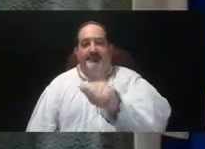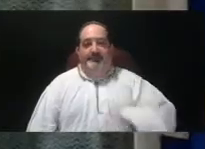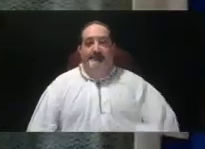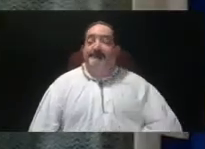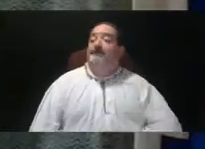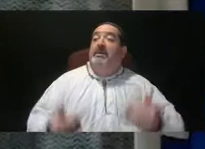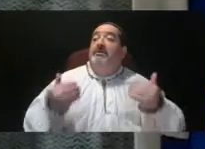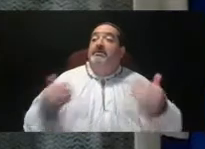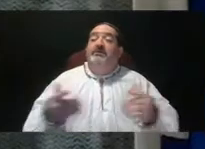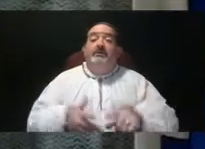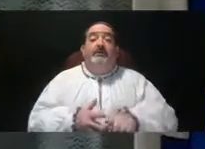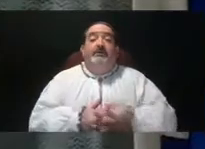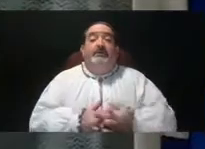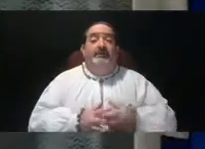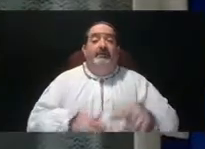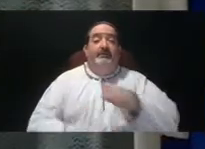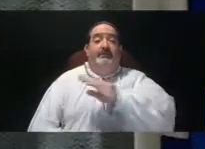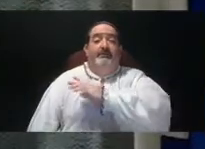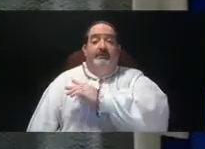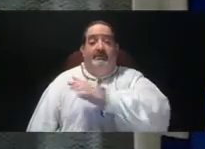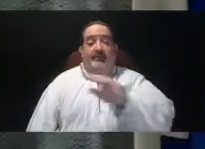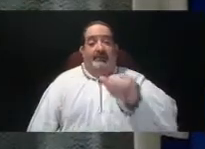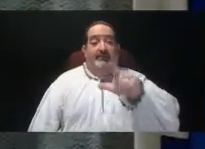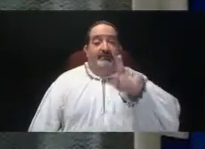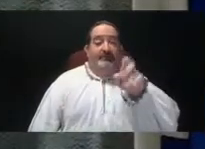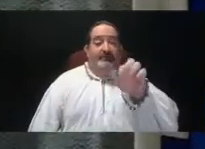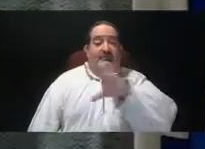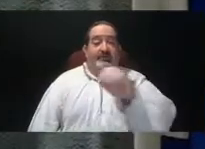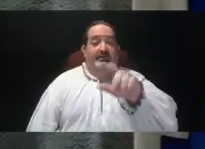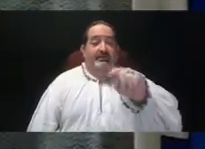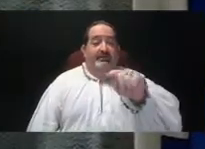Here resumes the court of their Majesties Alexander and Tahira.